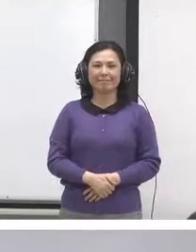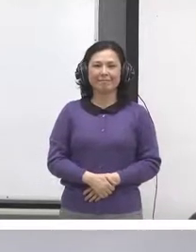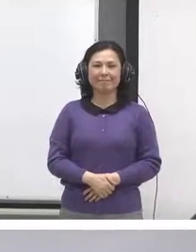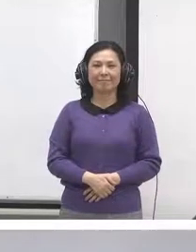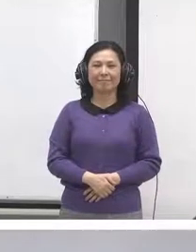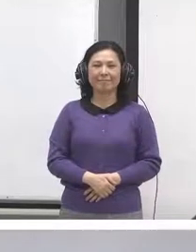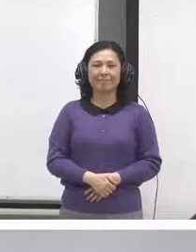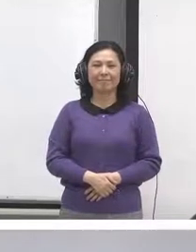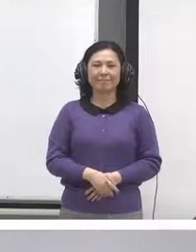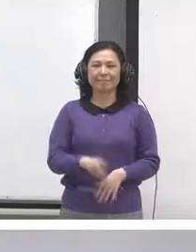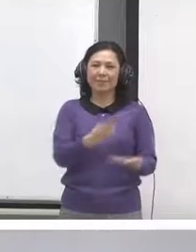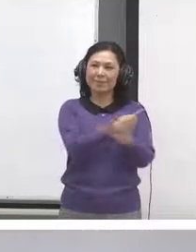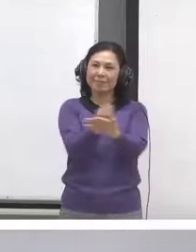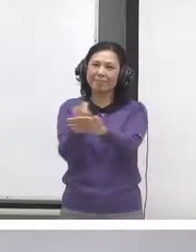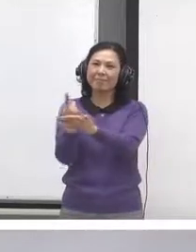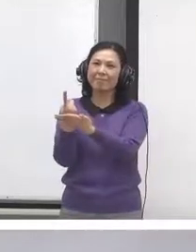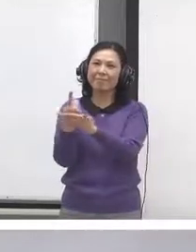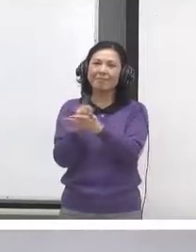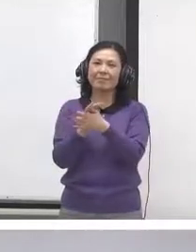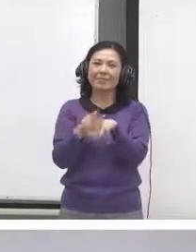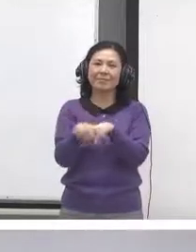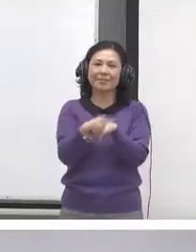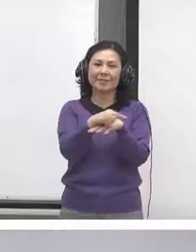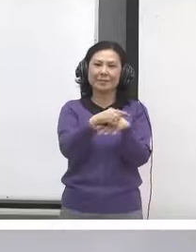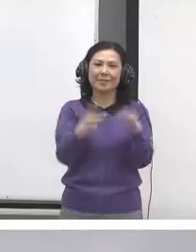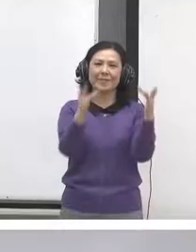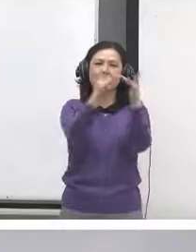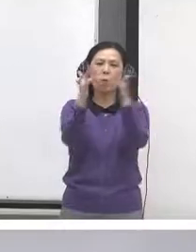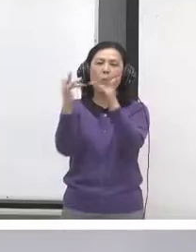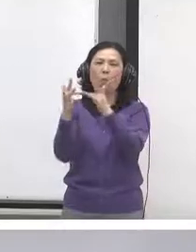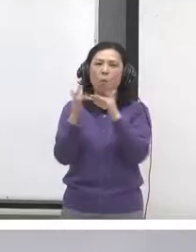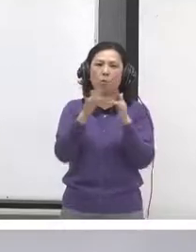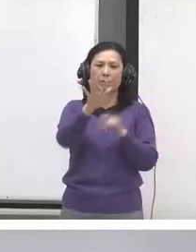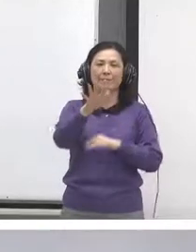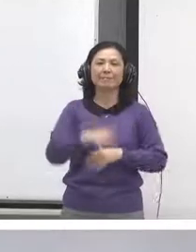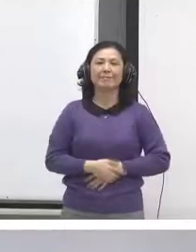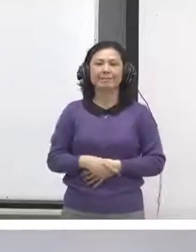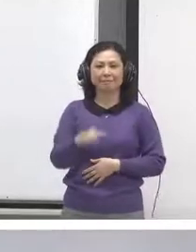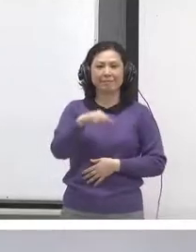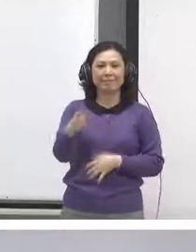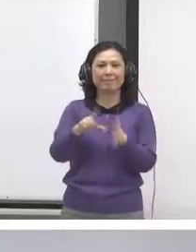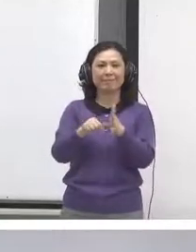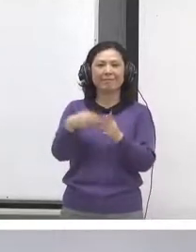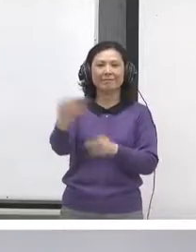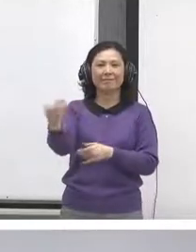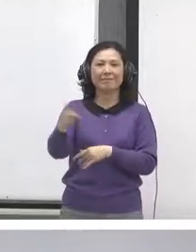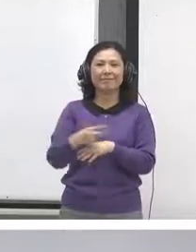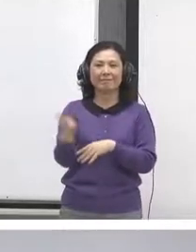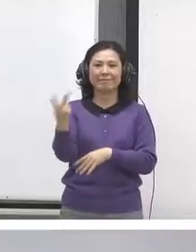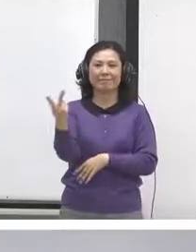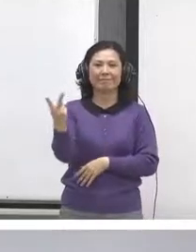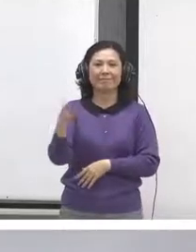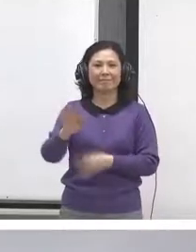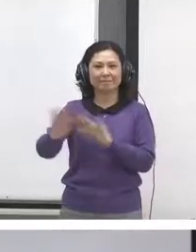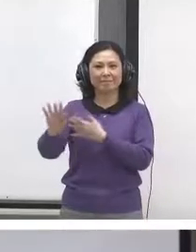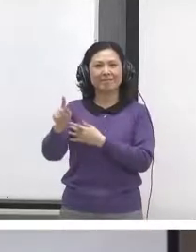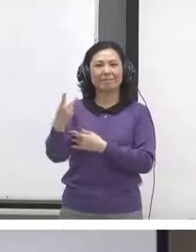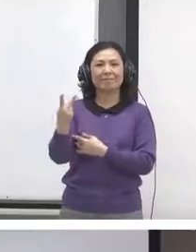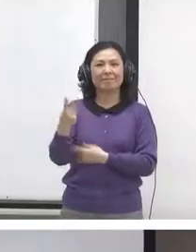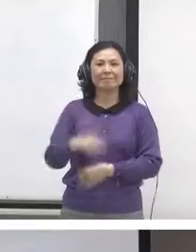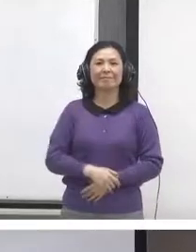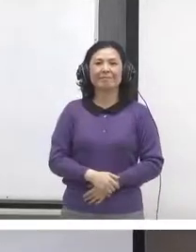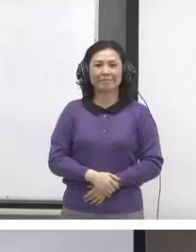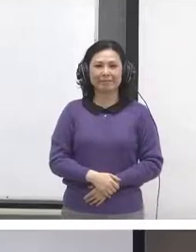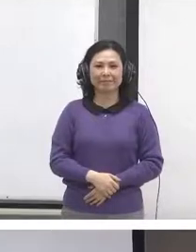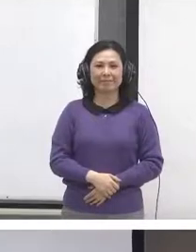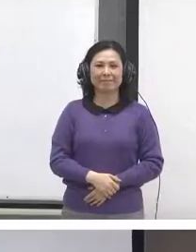I will let me and mommy to share more projects we have been. I think me and mommy is